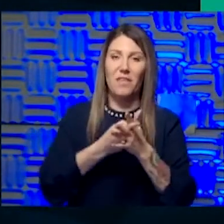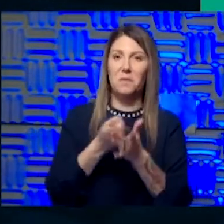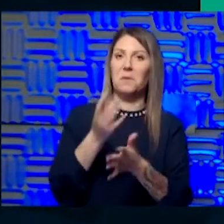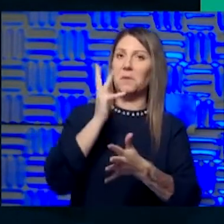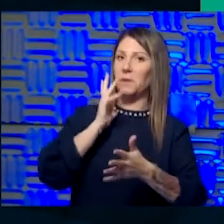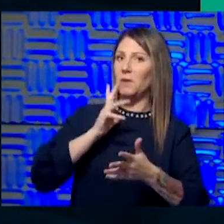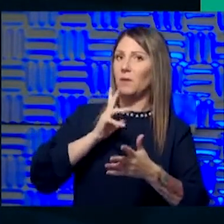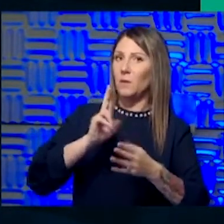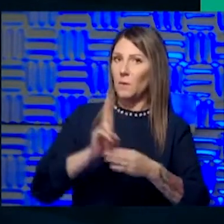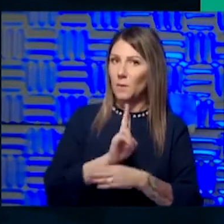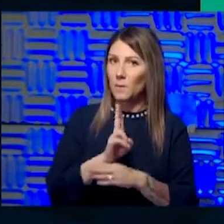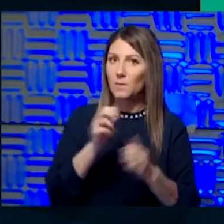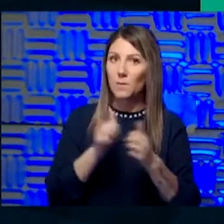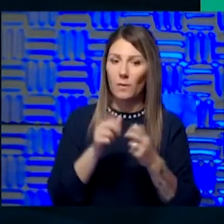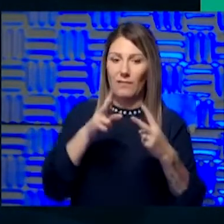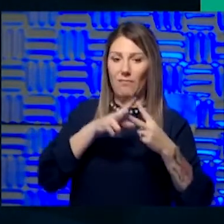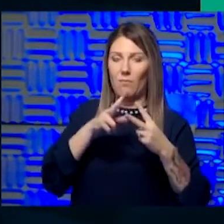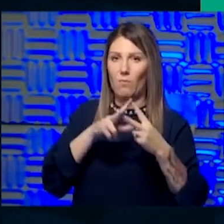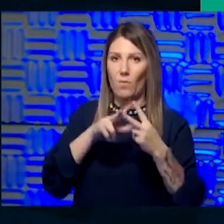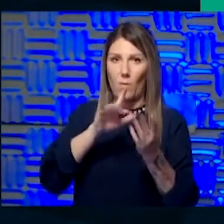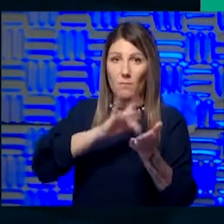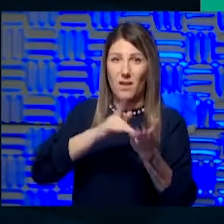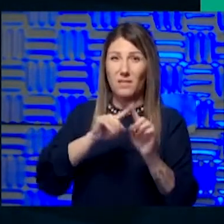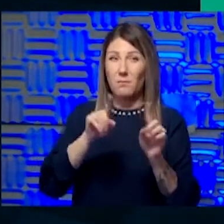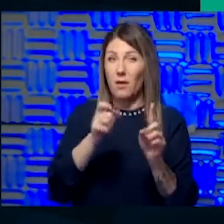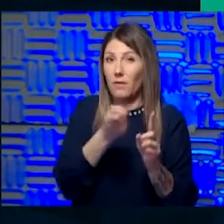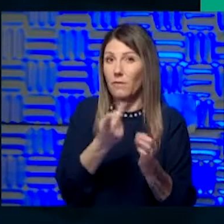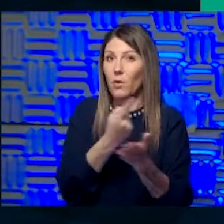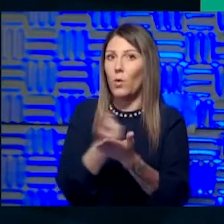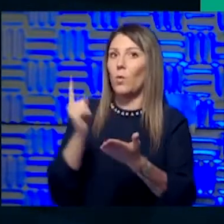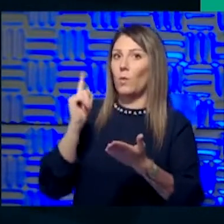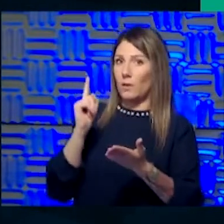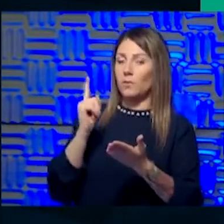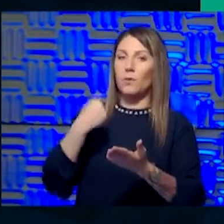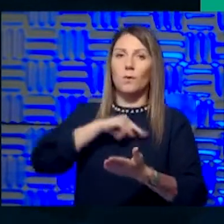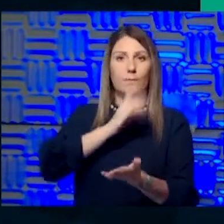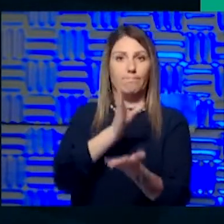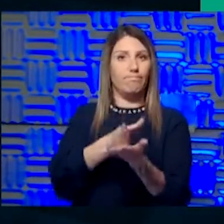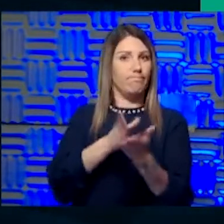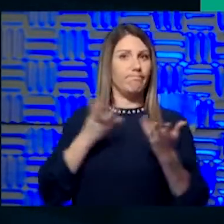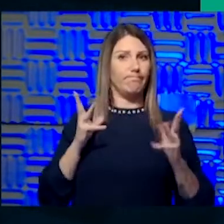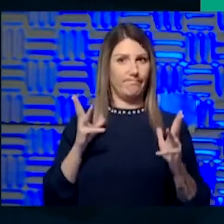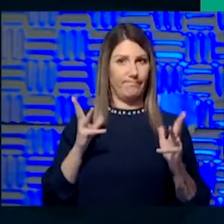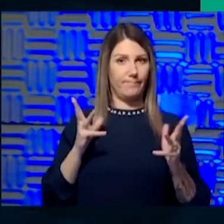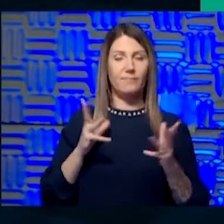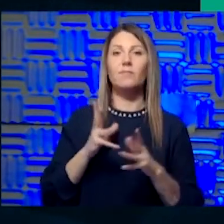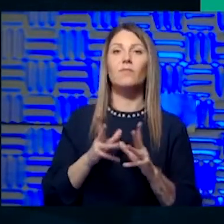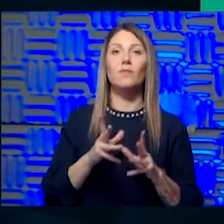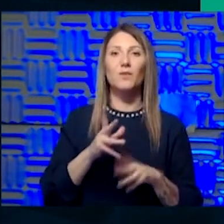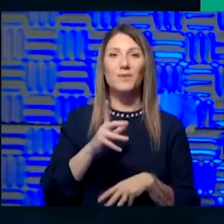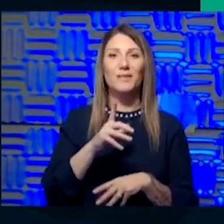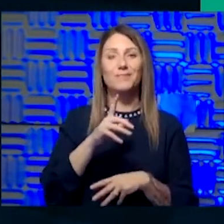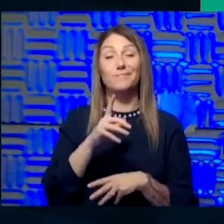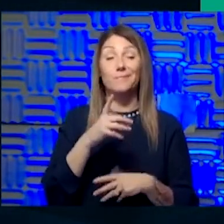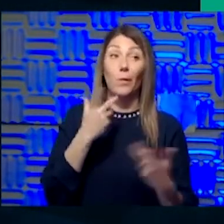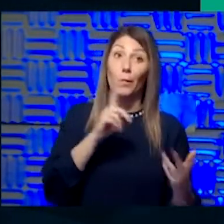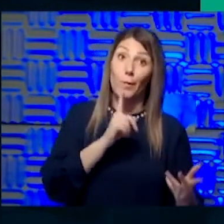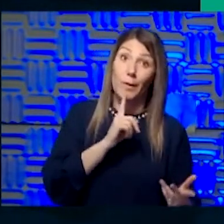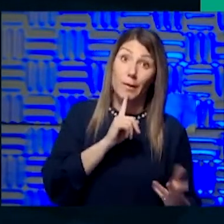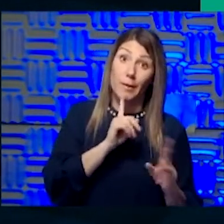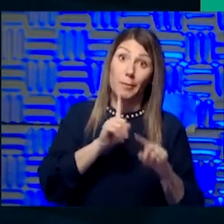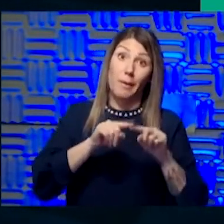with hydroxychloroquine, but about a couple of weeks ago, we also stopped using that since the data was coming